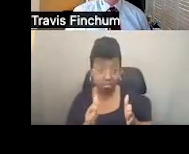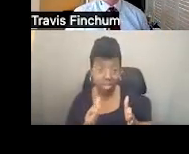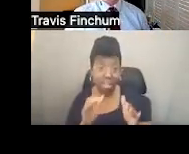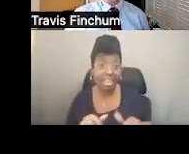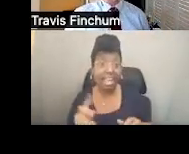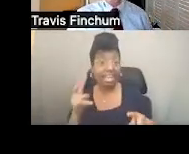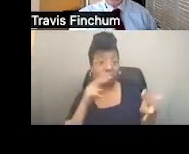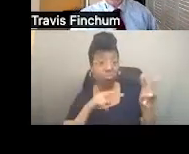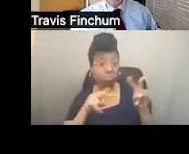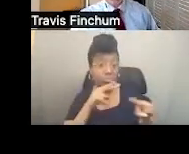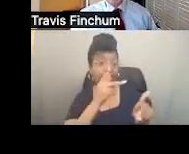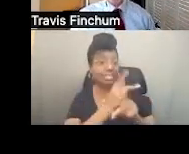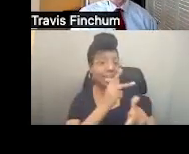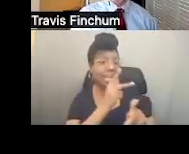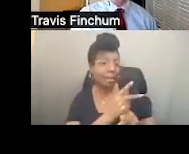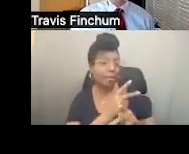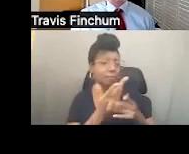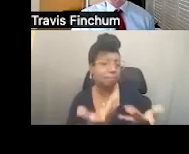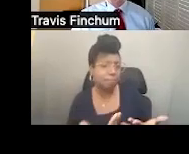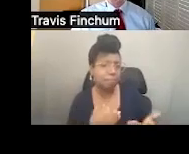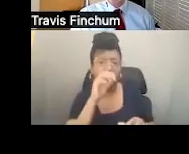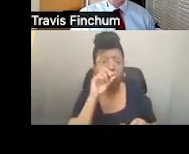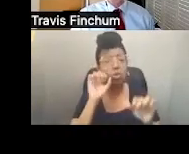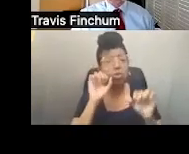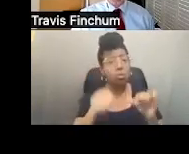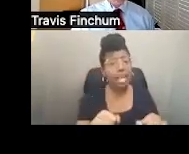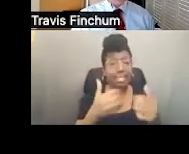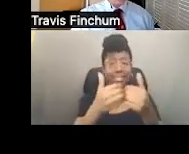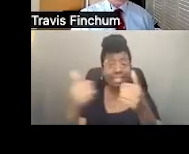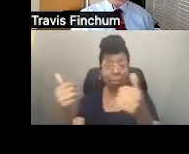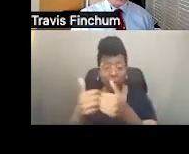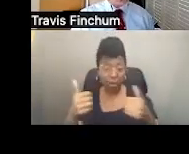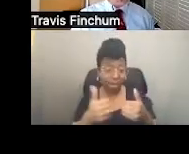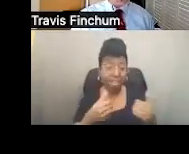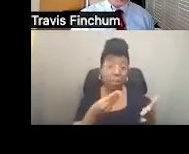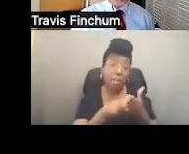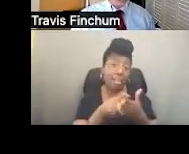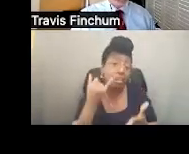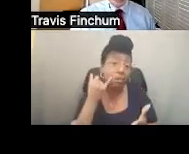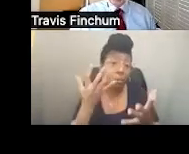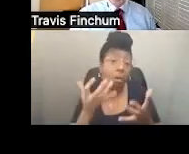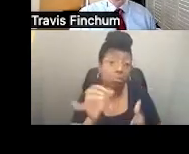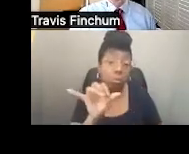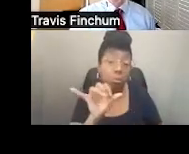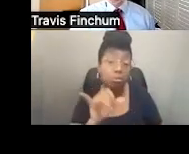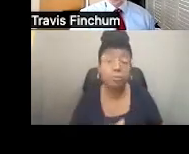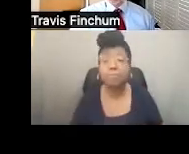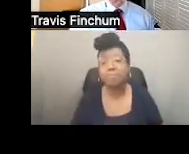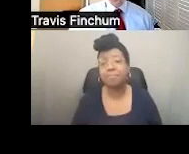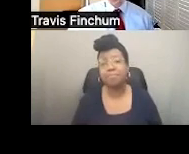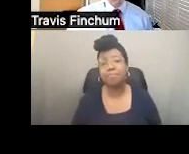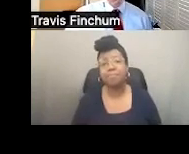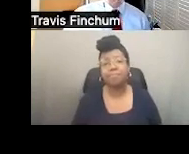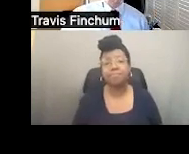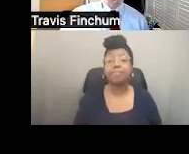oversee it with smaller amounts of money. So there are pooled third-party trusts that are out there too. The